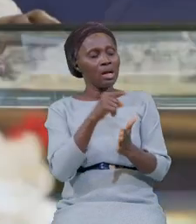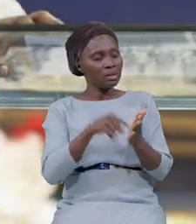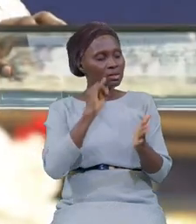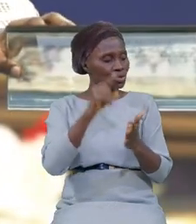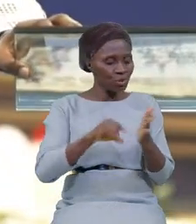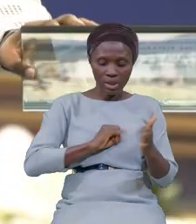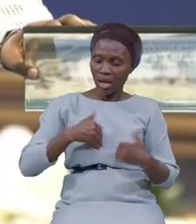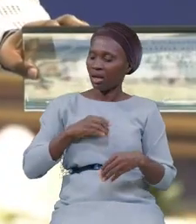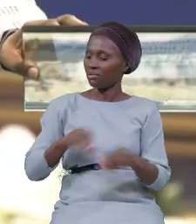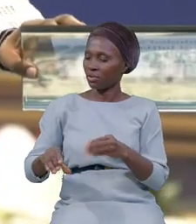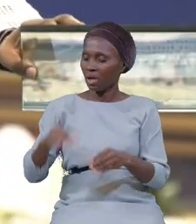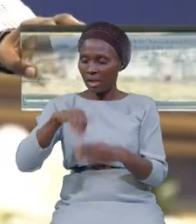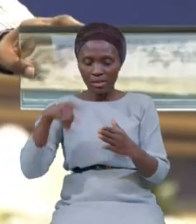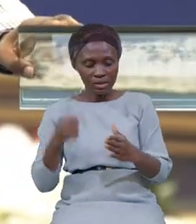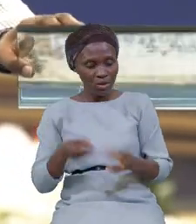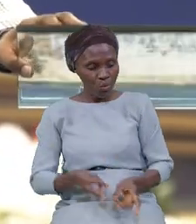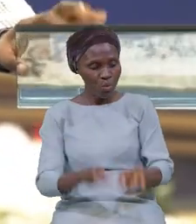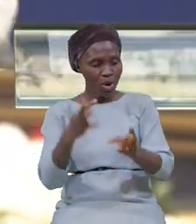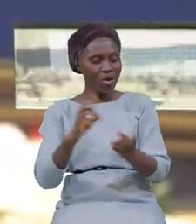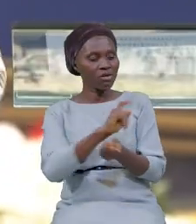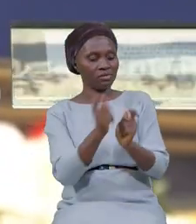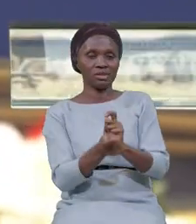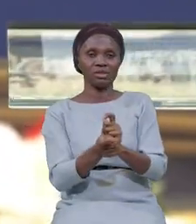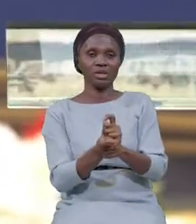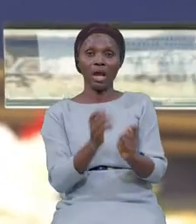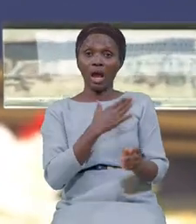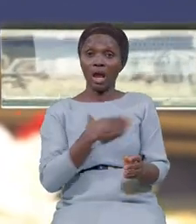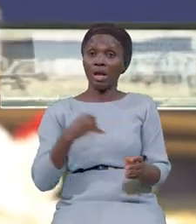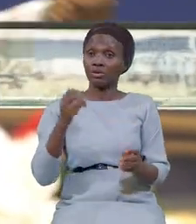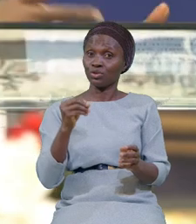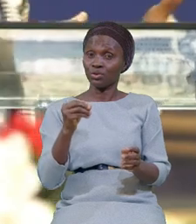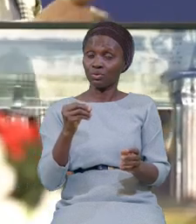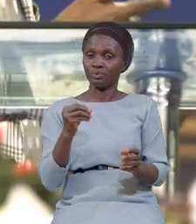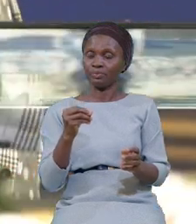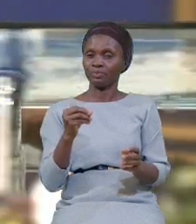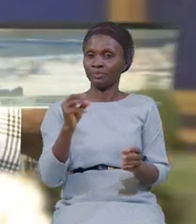the direction of change. And so the mother